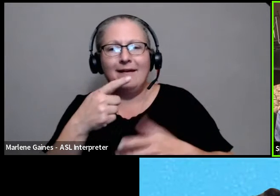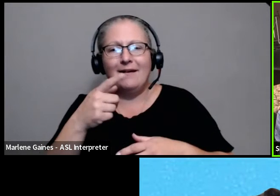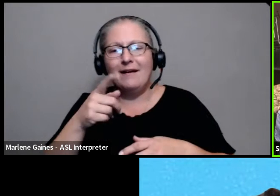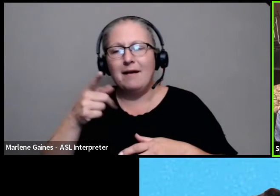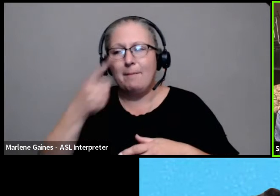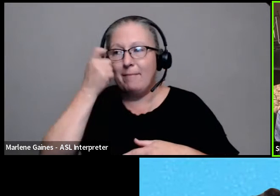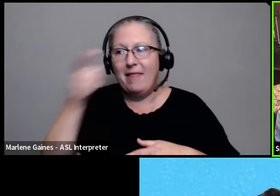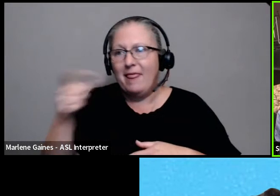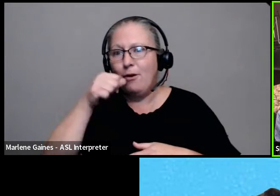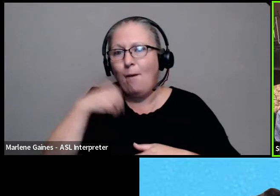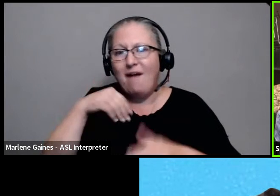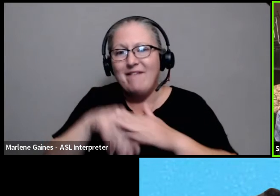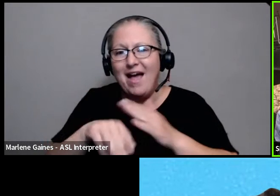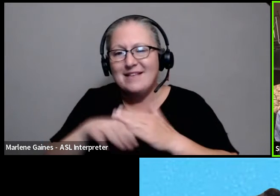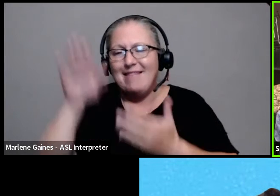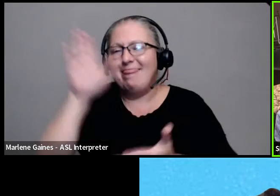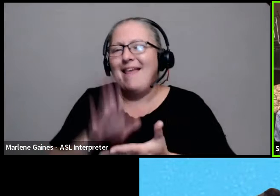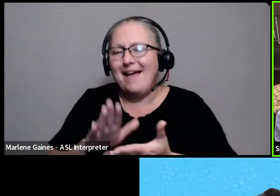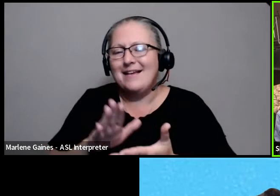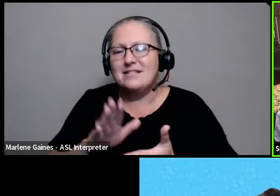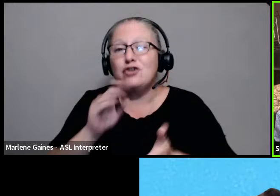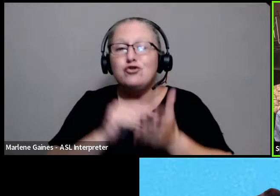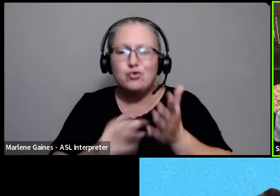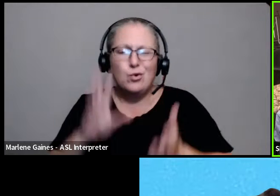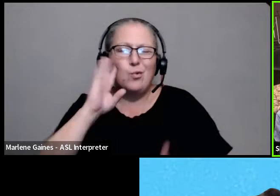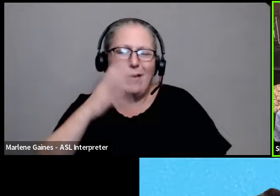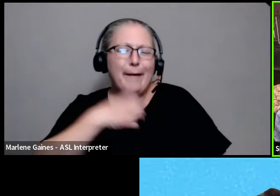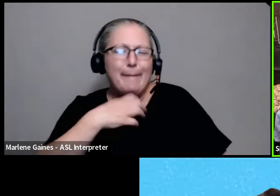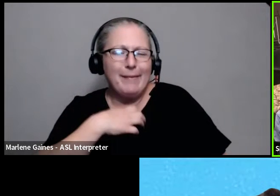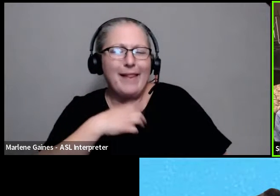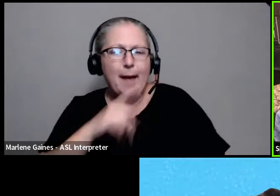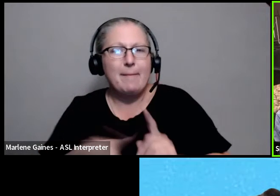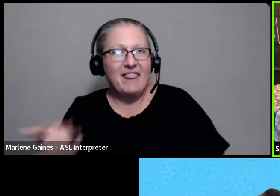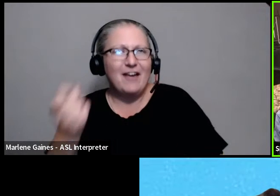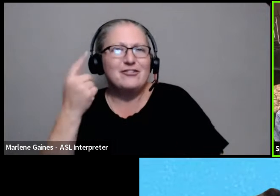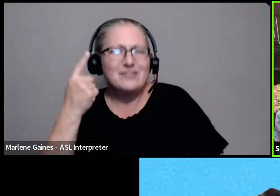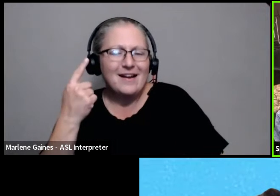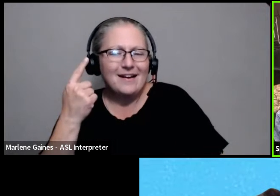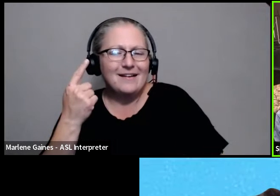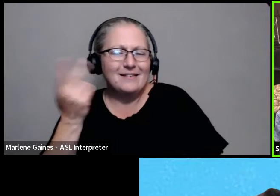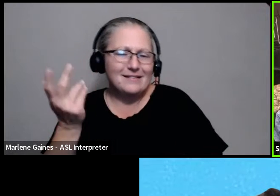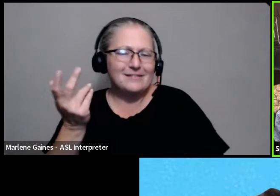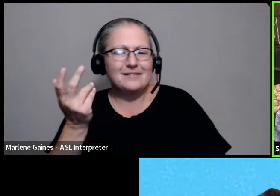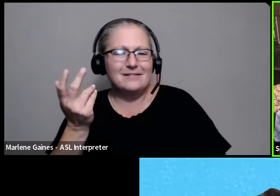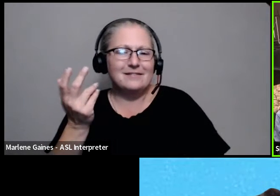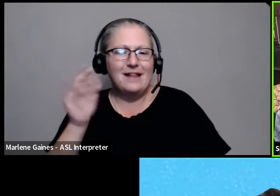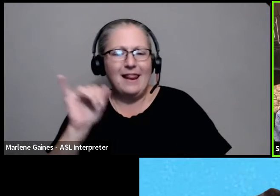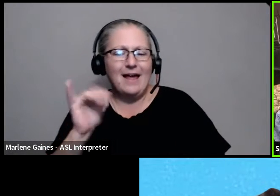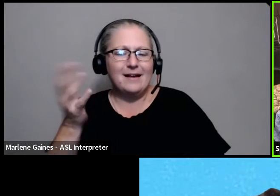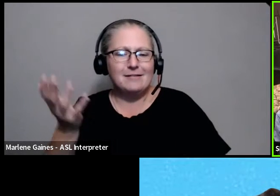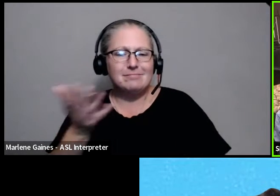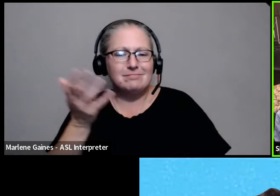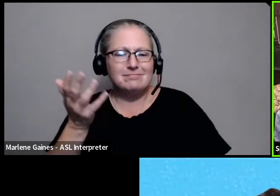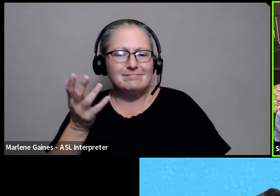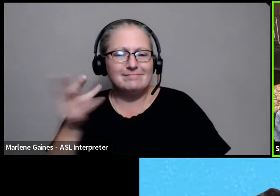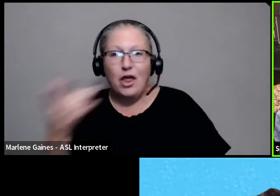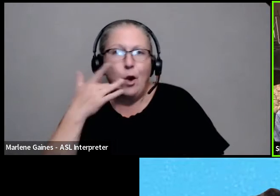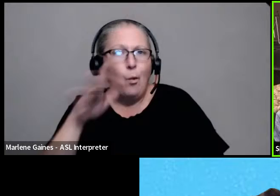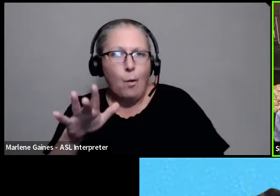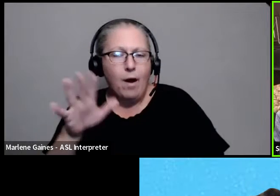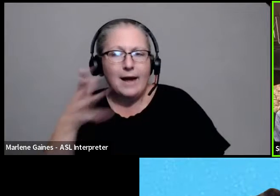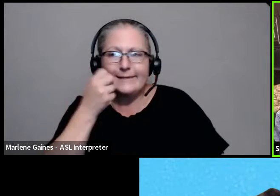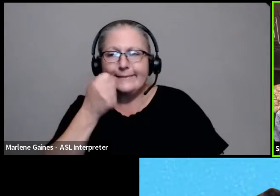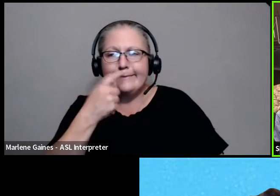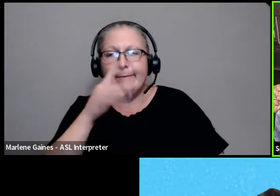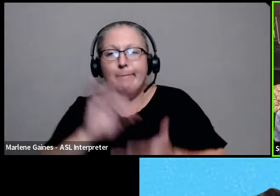Students will complain, but they understand, it's kind of like, they don't want to take their